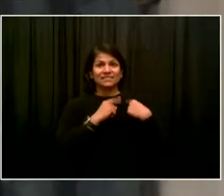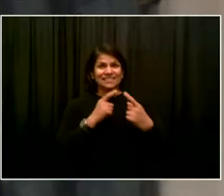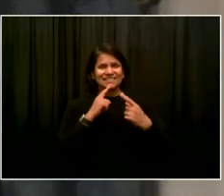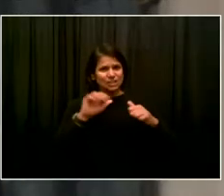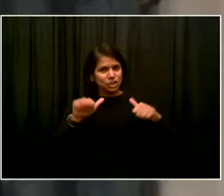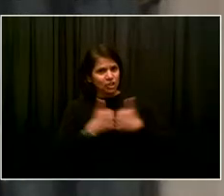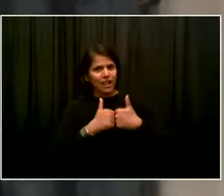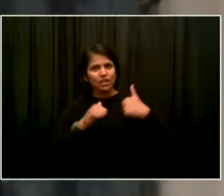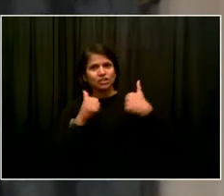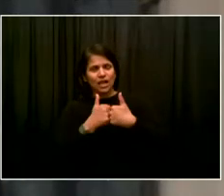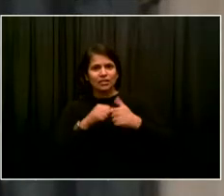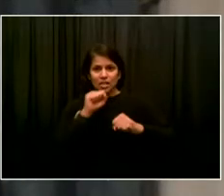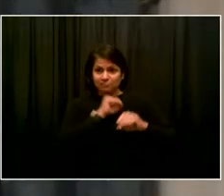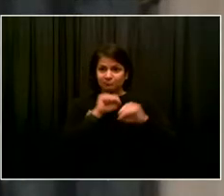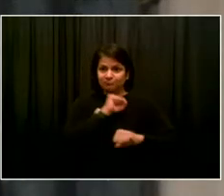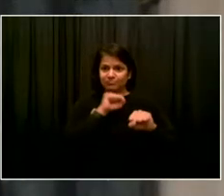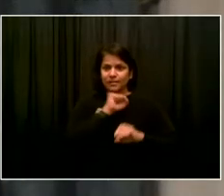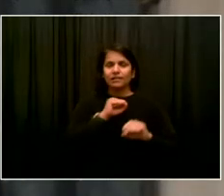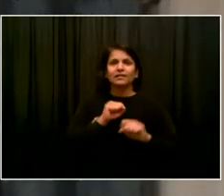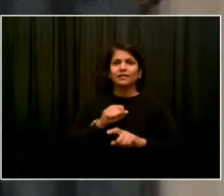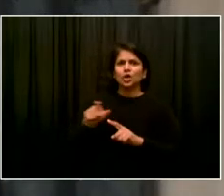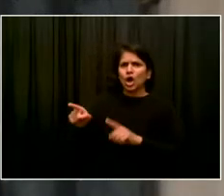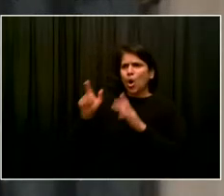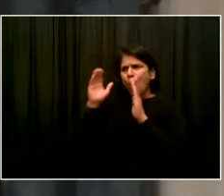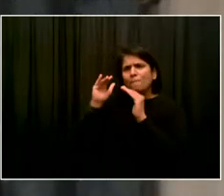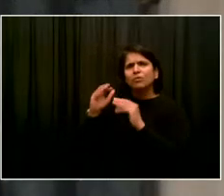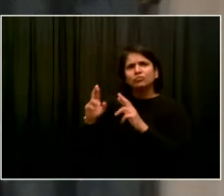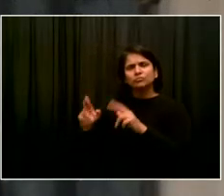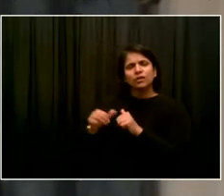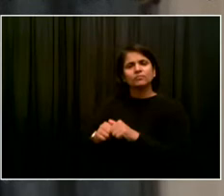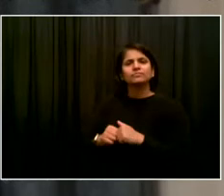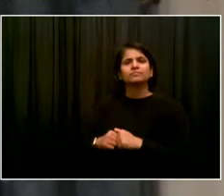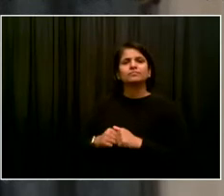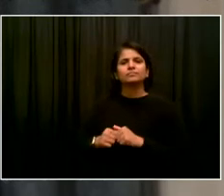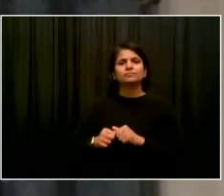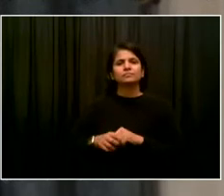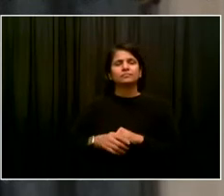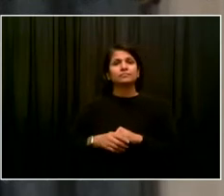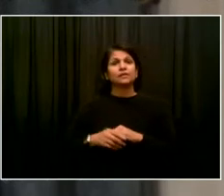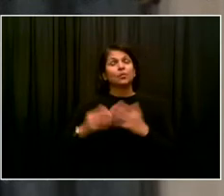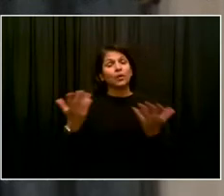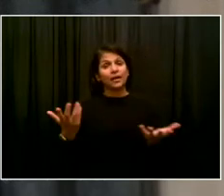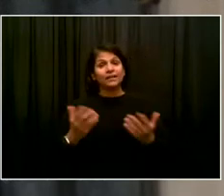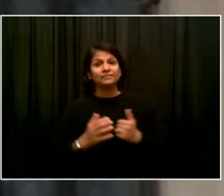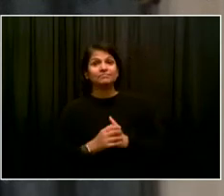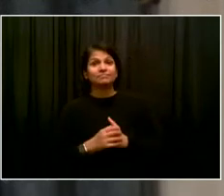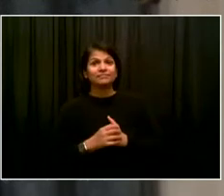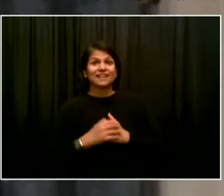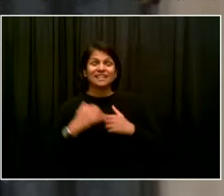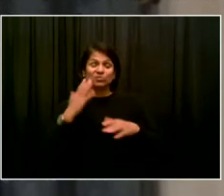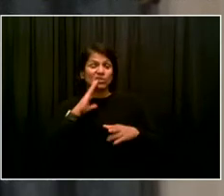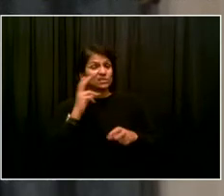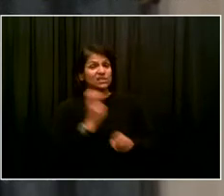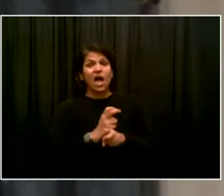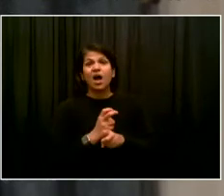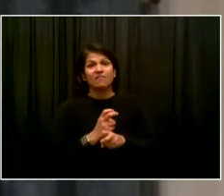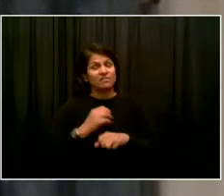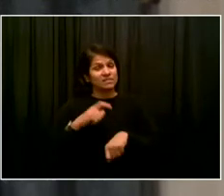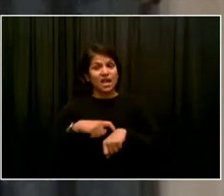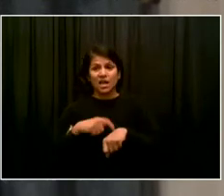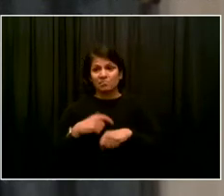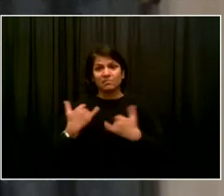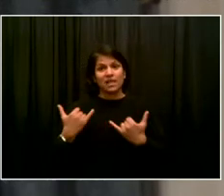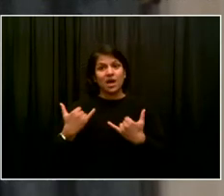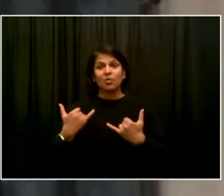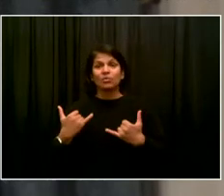Well, I mean, look, we are going through a tough time right now, and it's been this way, you know, for the last couple of years. But it really